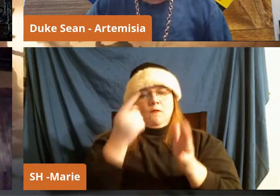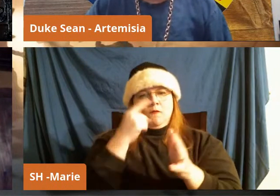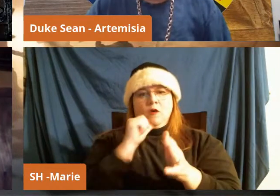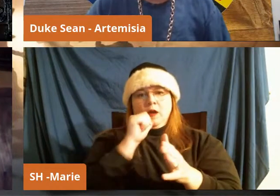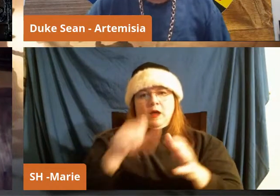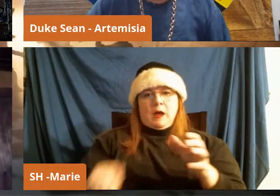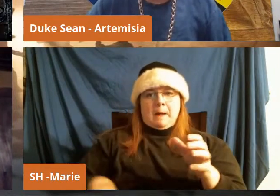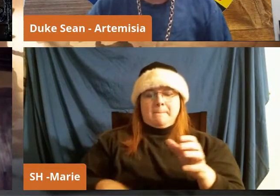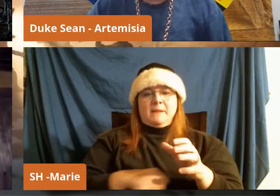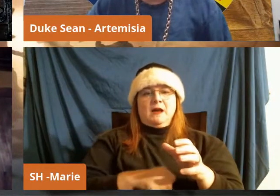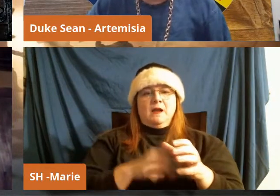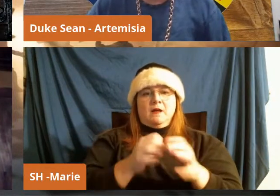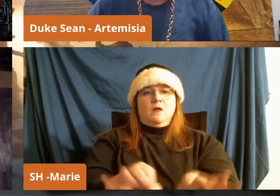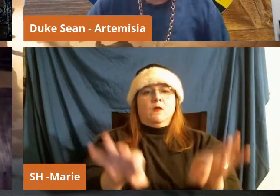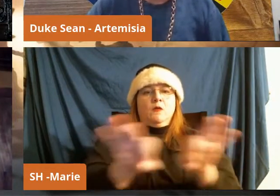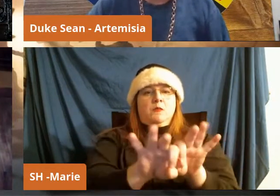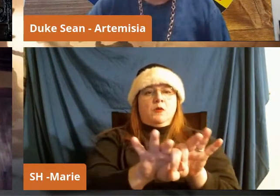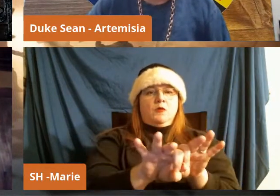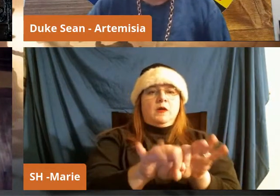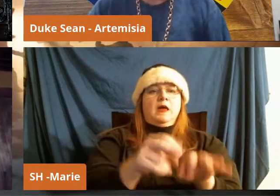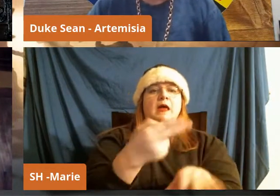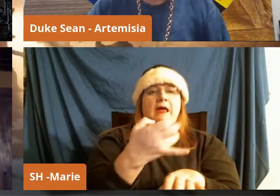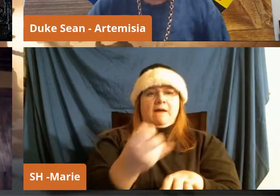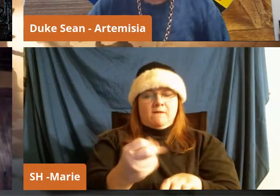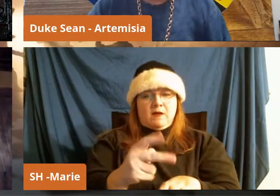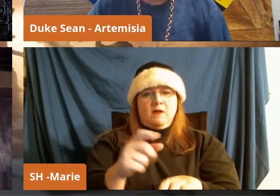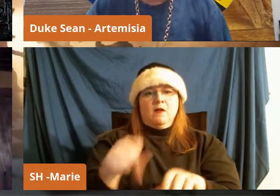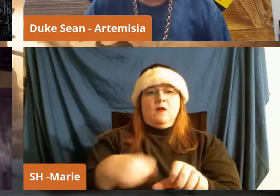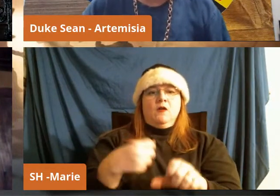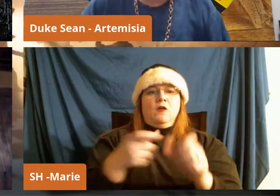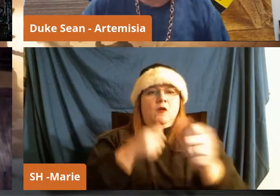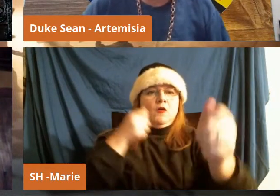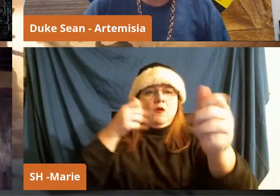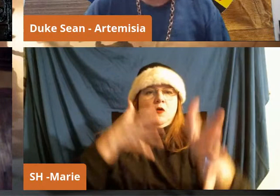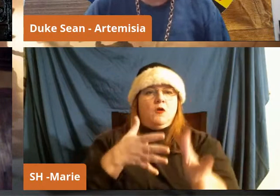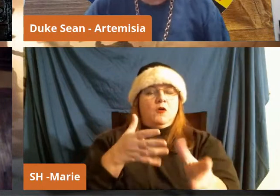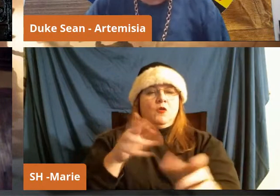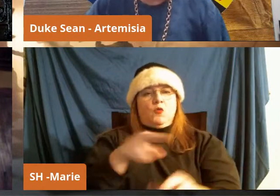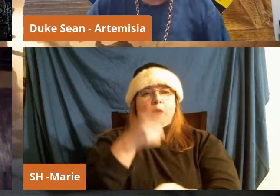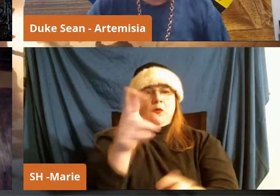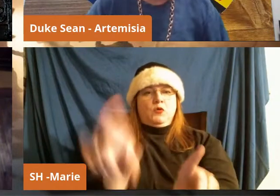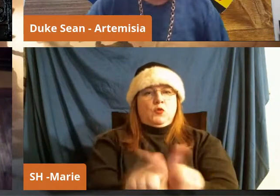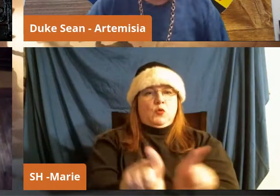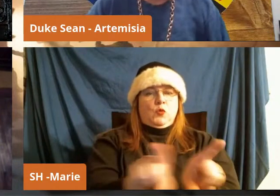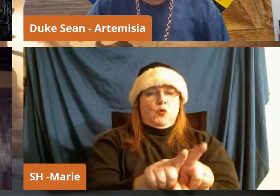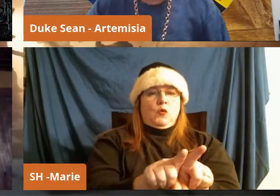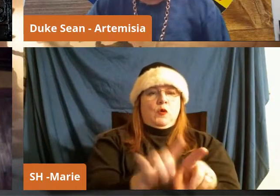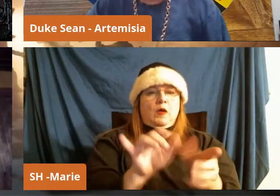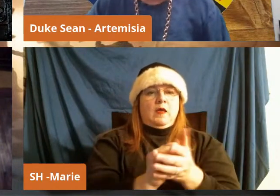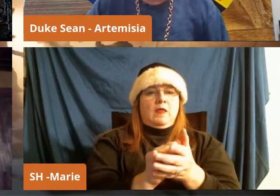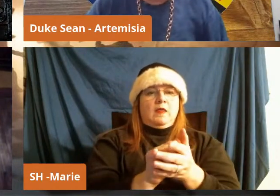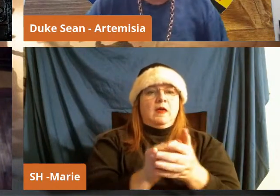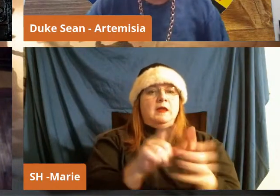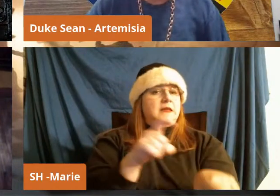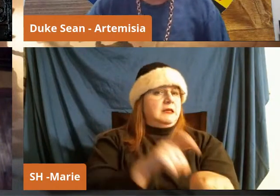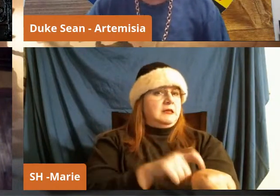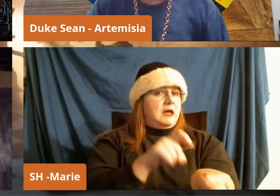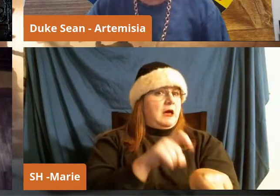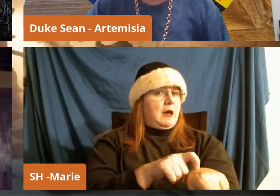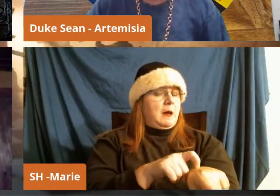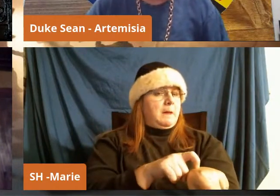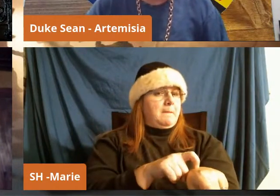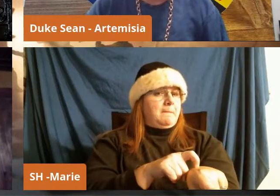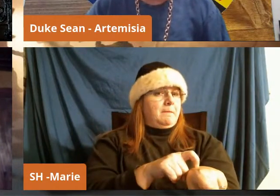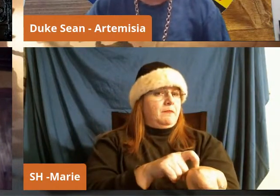unbelted fighters of worth, both heavy fighters, rapier fighters, archers. They all get tossed in. Yeah. And that is a venue because